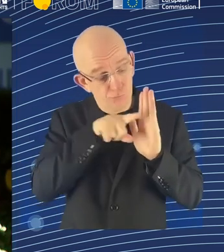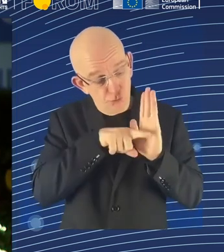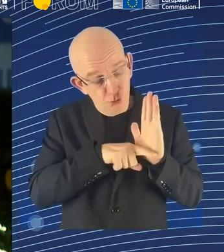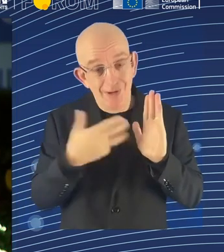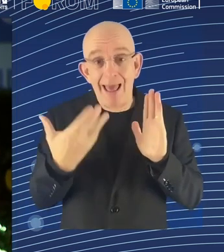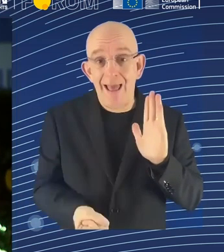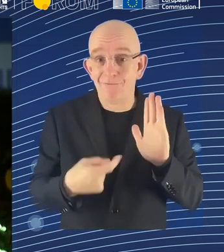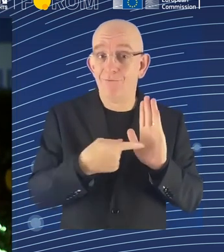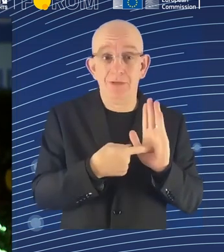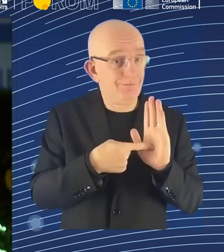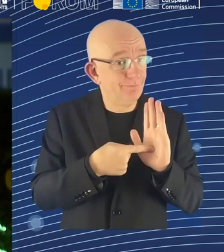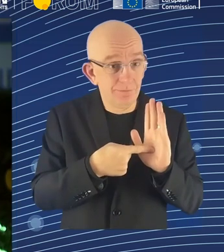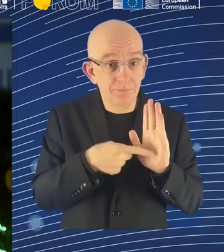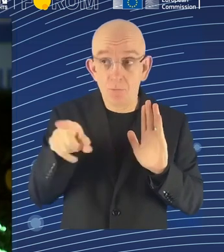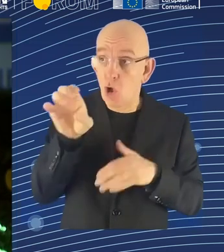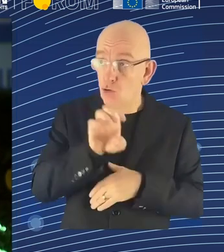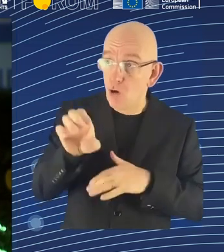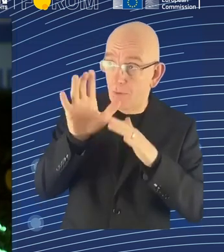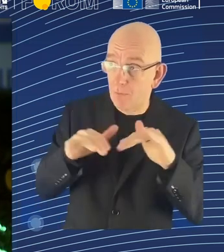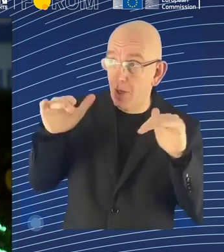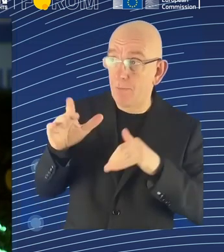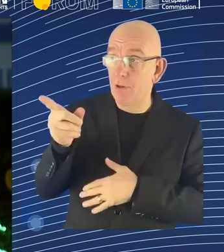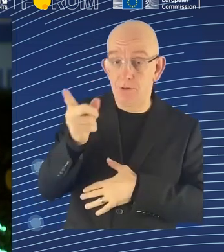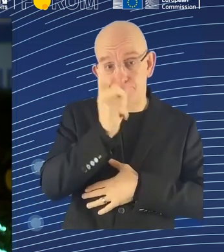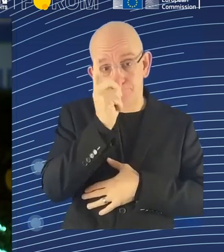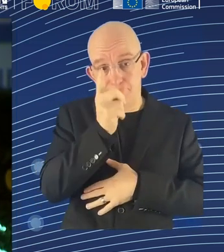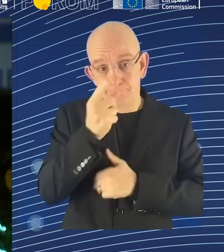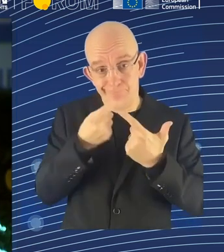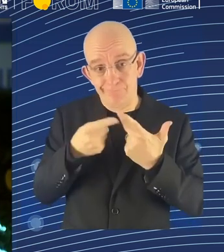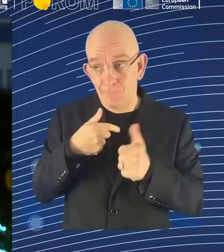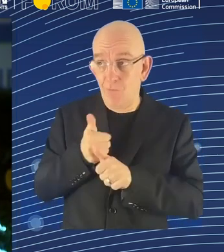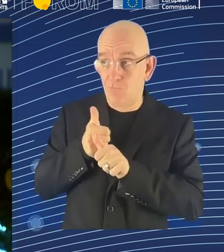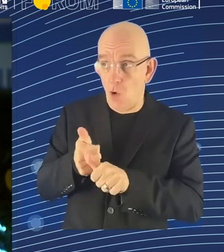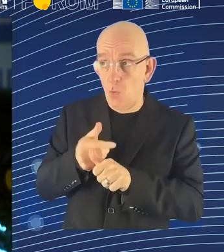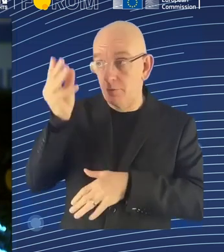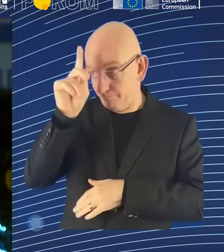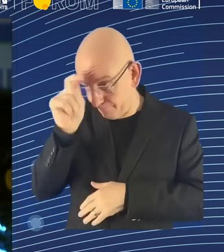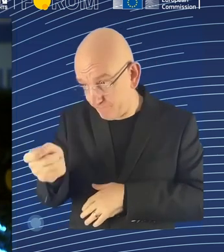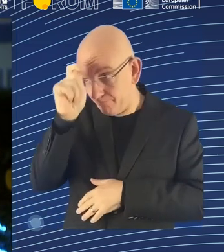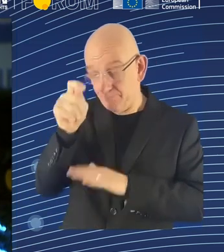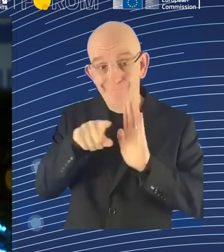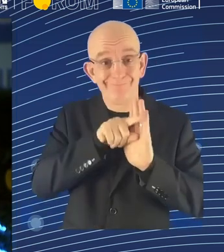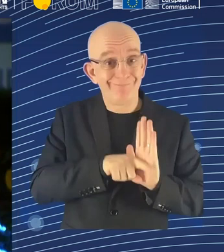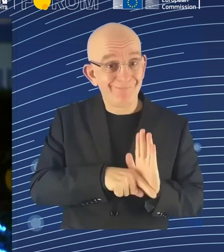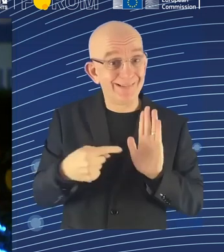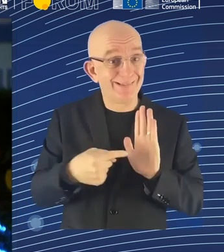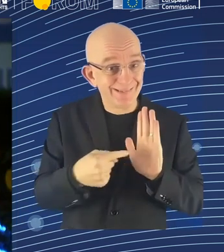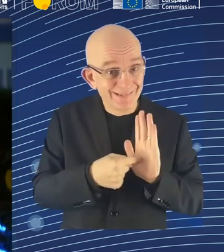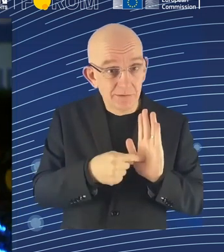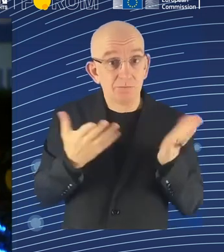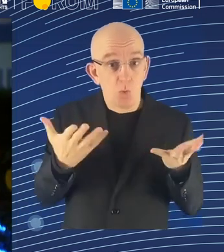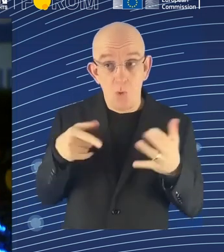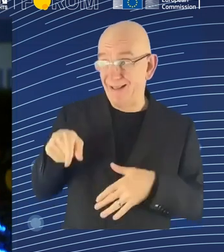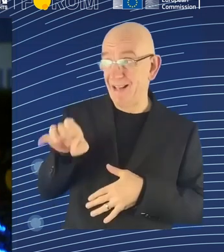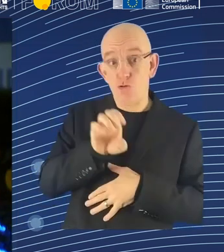Europe. And then we have a European Senate, if you allow me this analogy, which is the Council representing the member states.